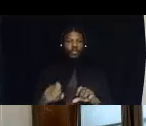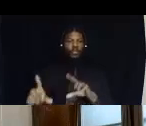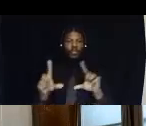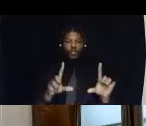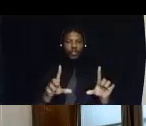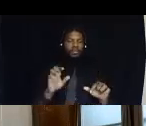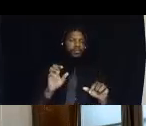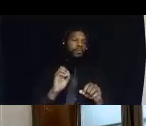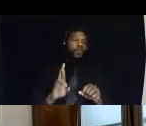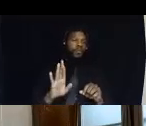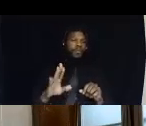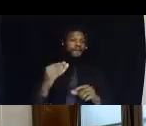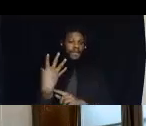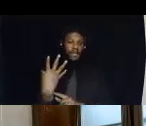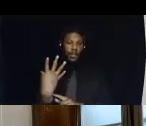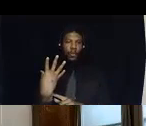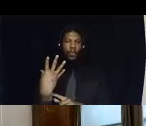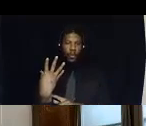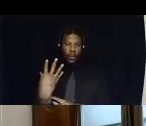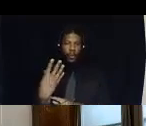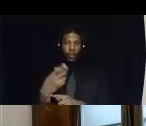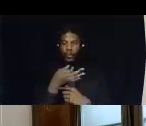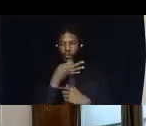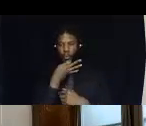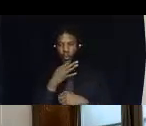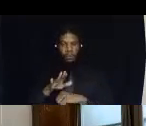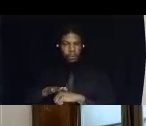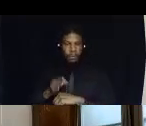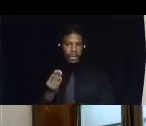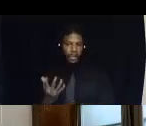their video in a couple of minutes.